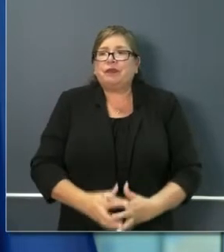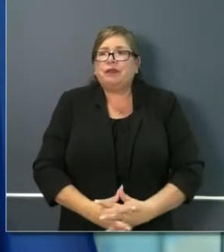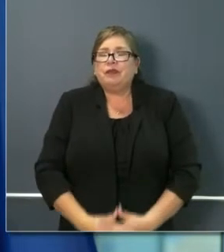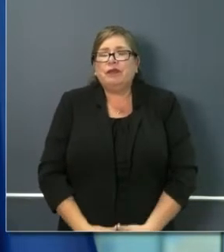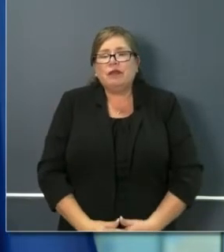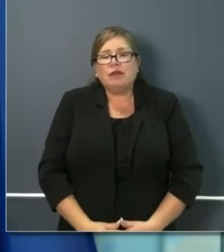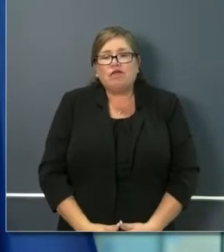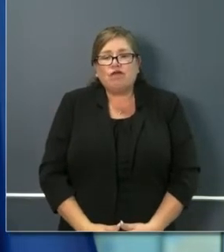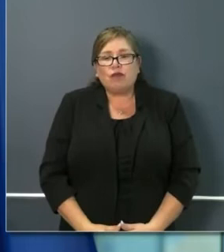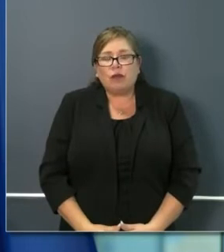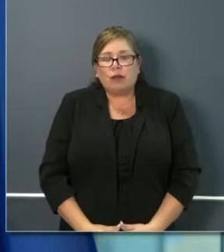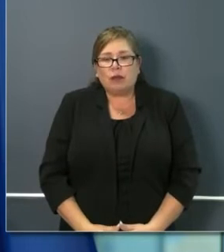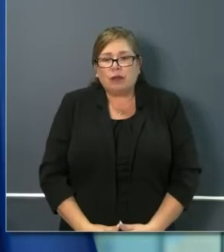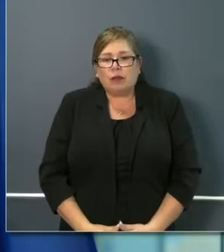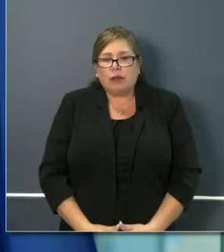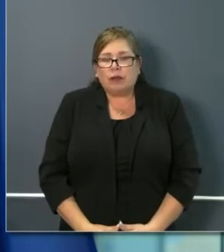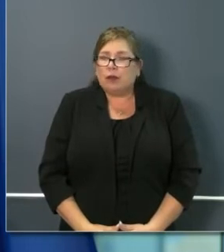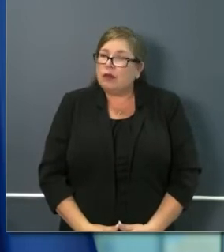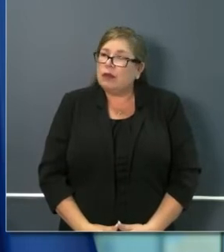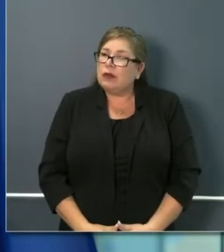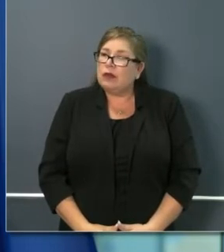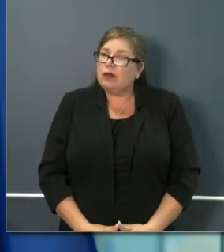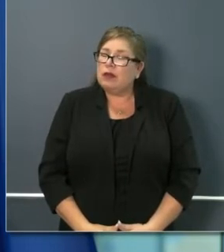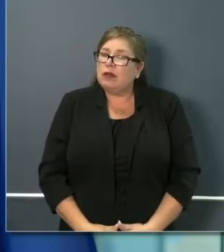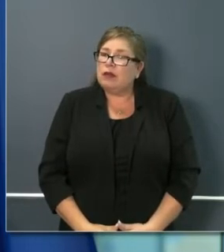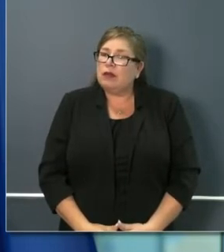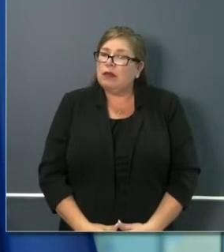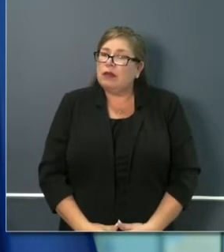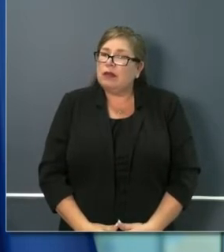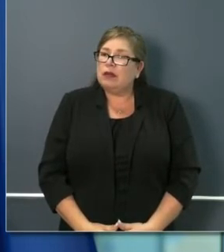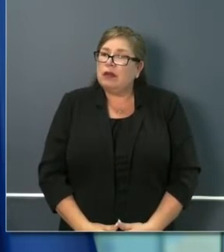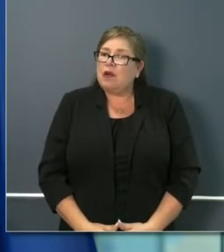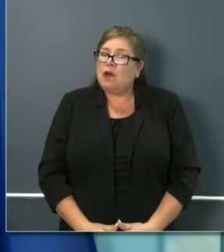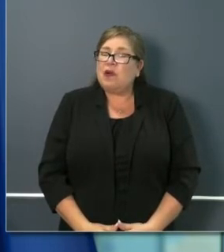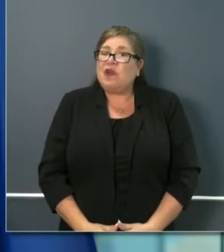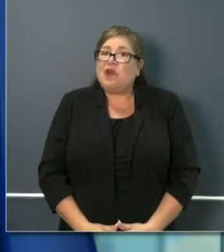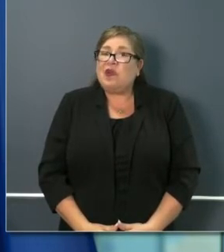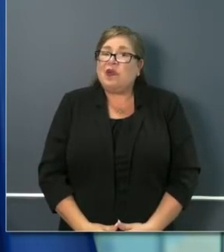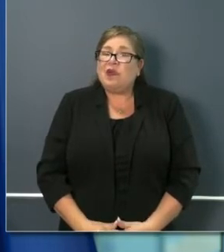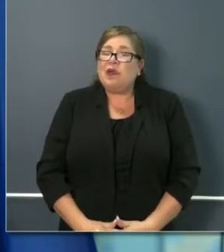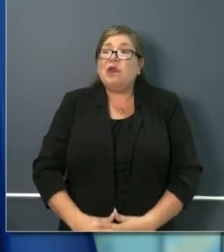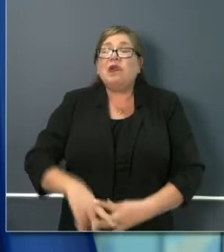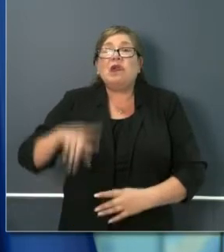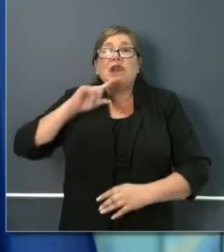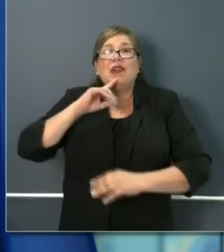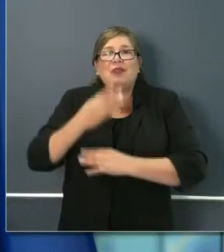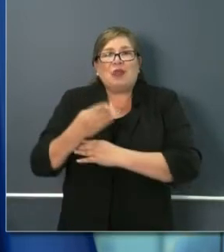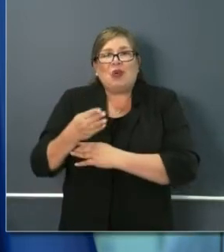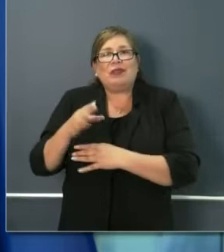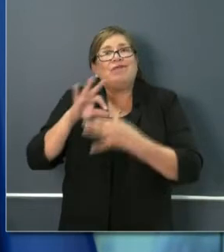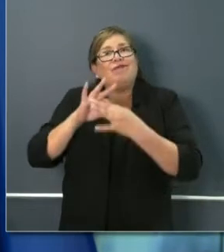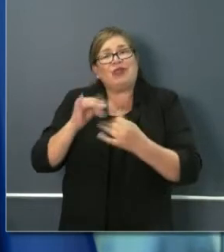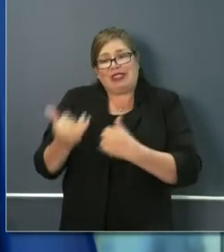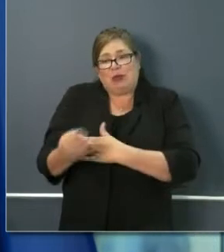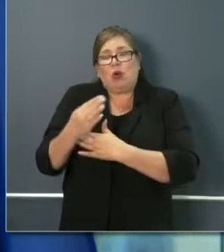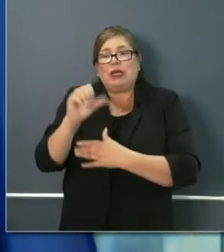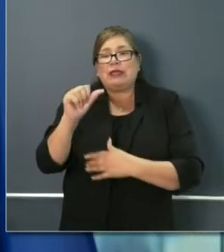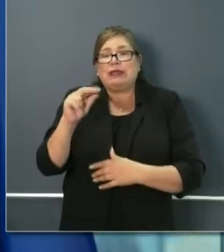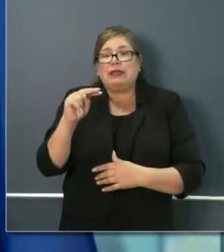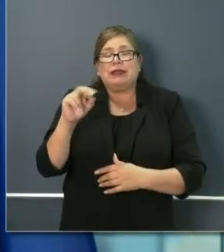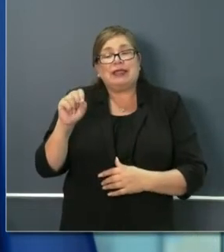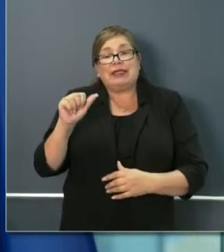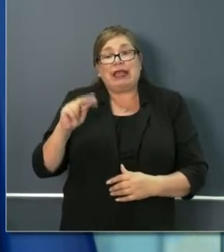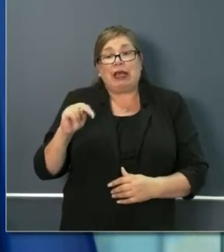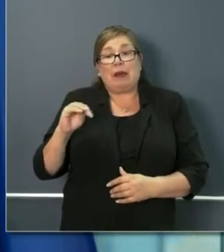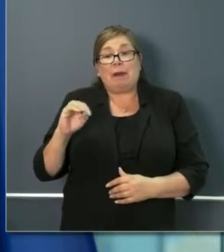Governor, hi. I hope you're doing well. Thanks, Phil. This morning at the San Mateo County Board of Supervisors meeting, officials there expressed